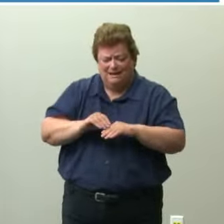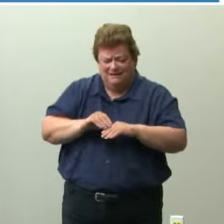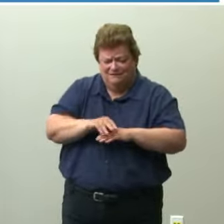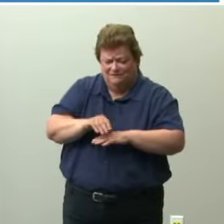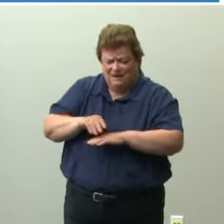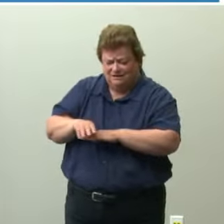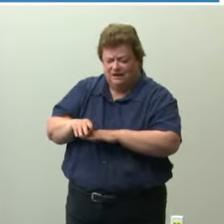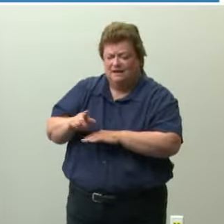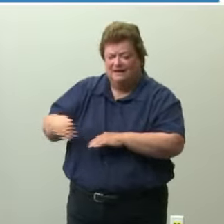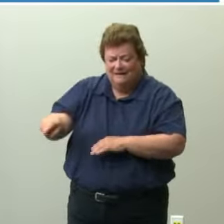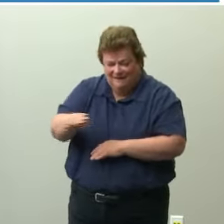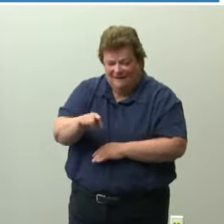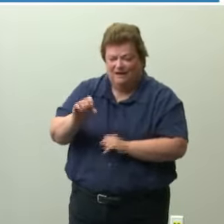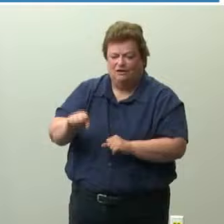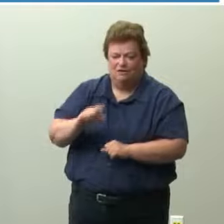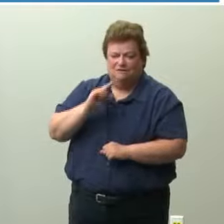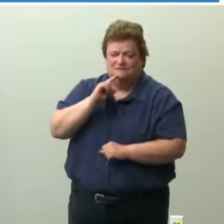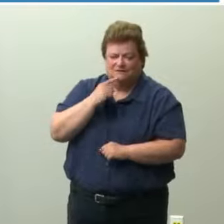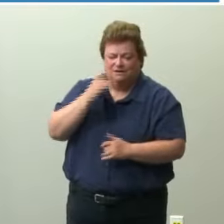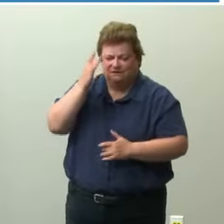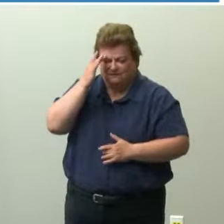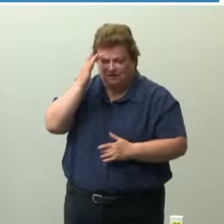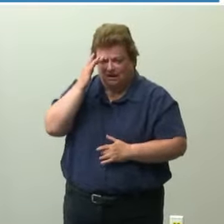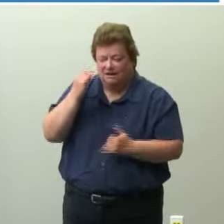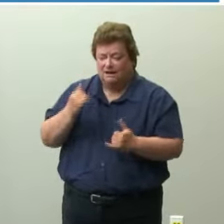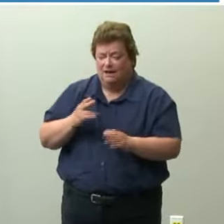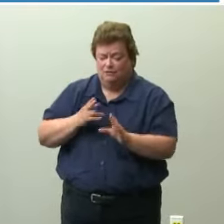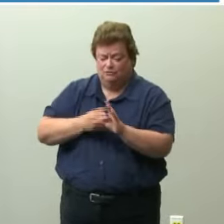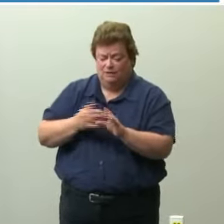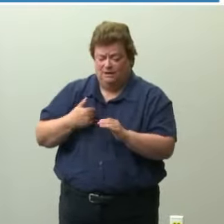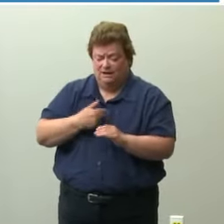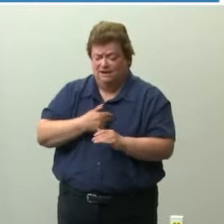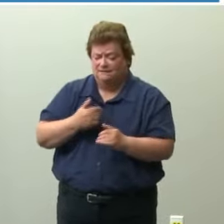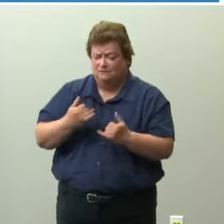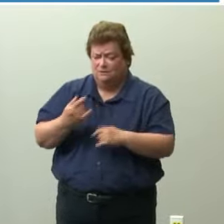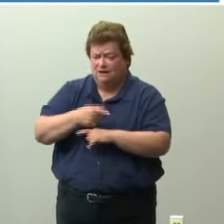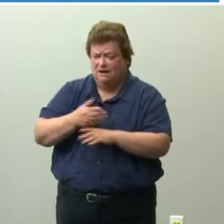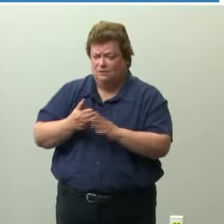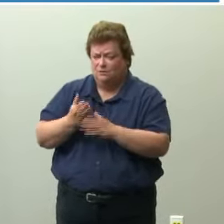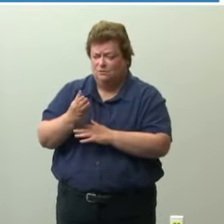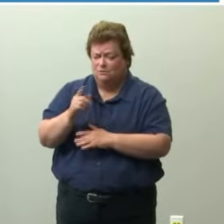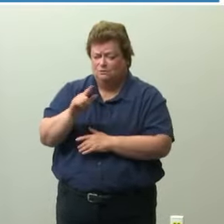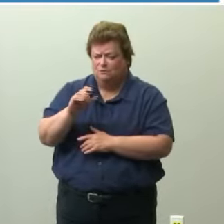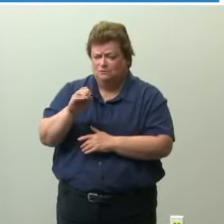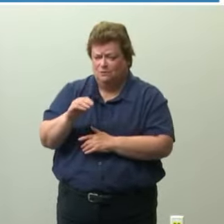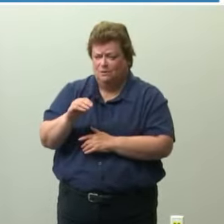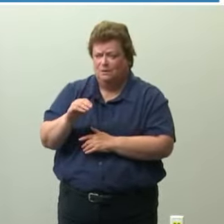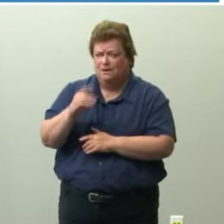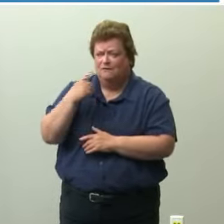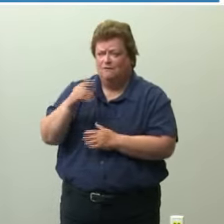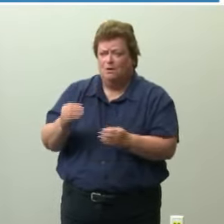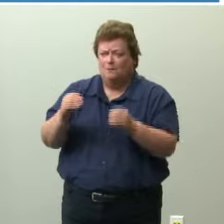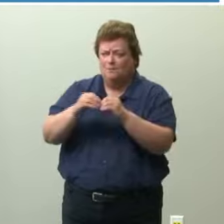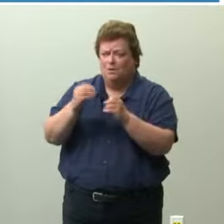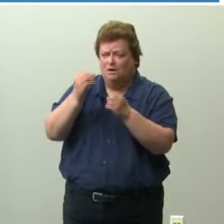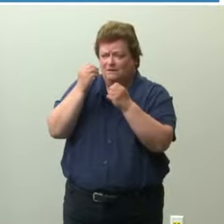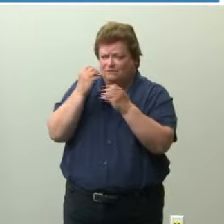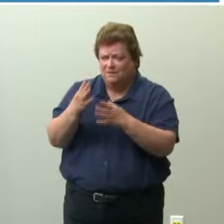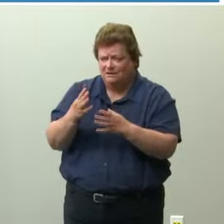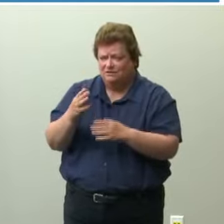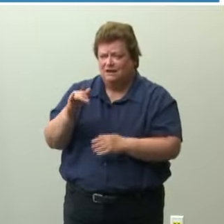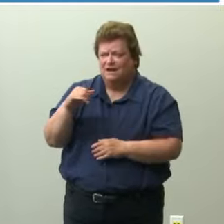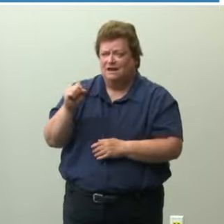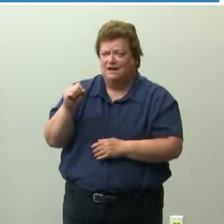serious illness. So joining us today by Zoom to share further information about COVID-19 vaccine in